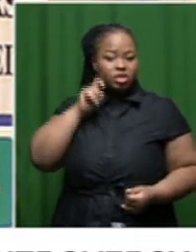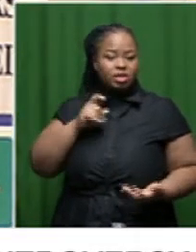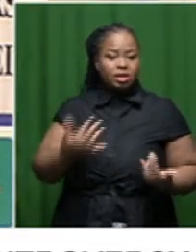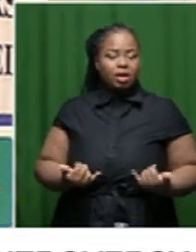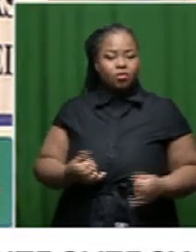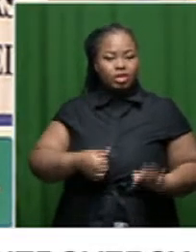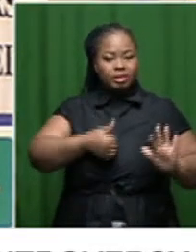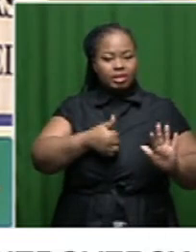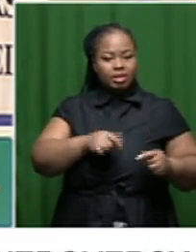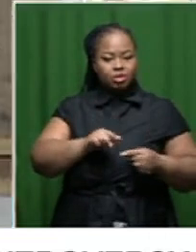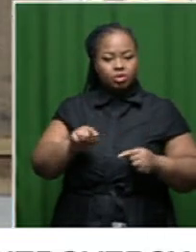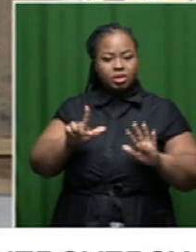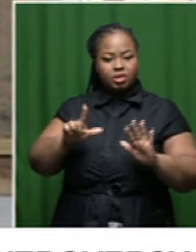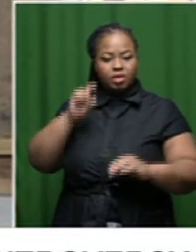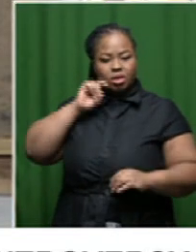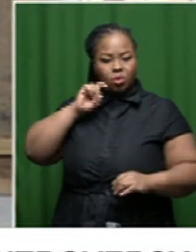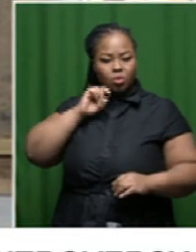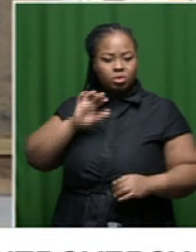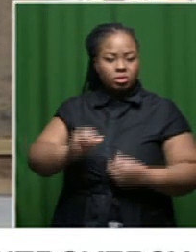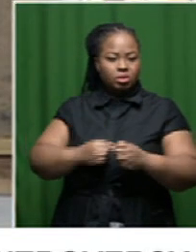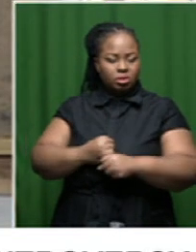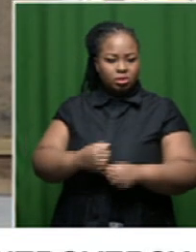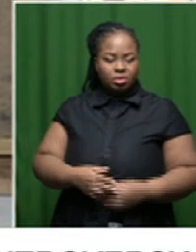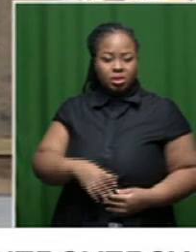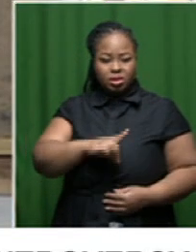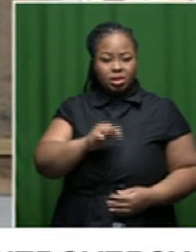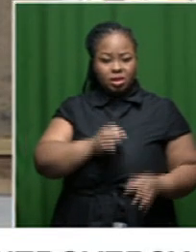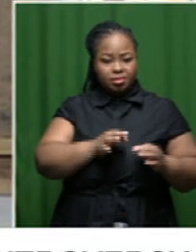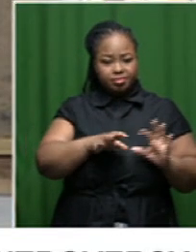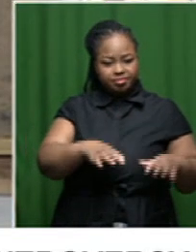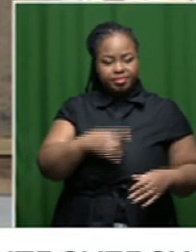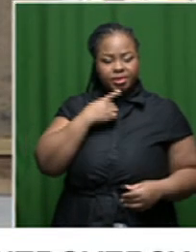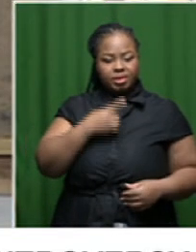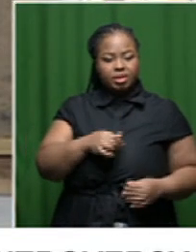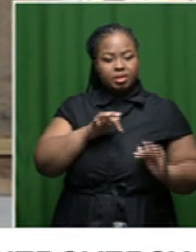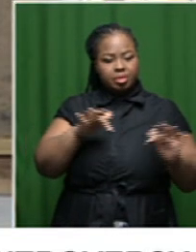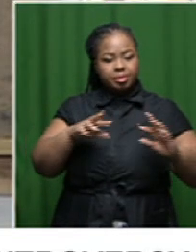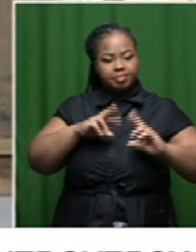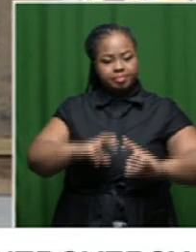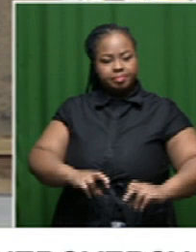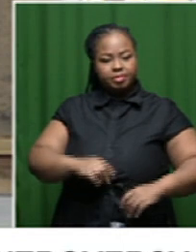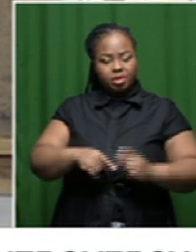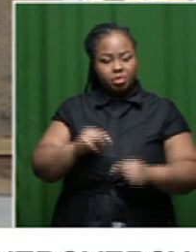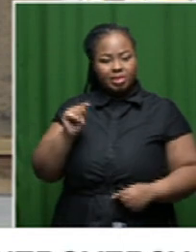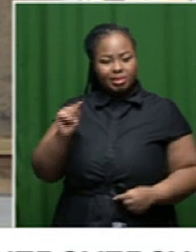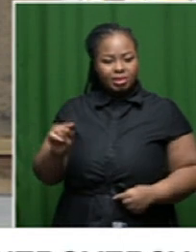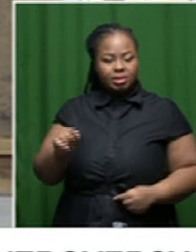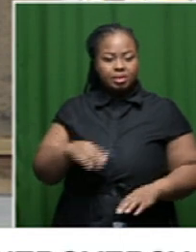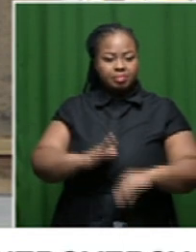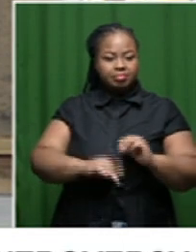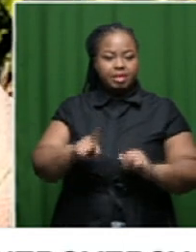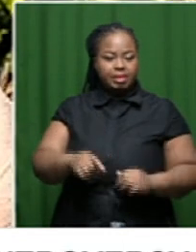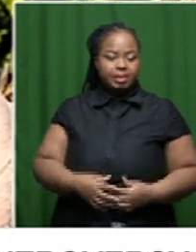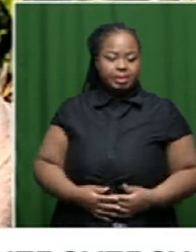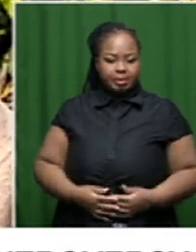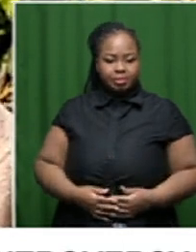for 6- and 7-year-olds. The Democratic Alliance is calling for a public investigation and